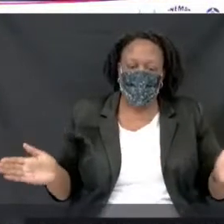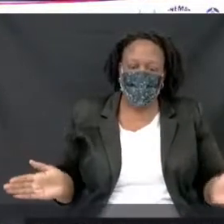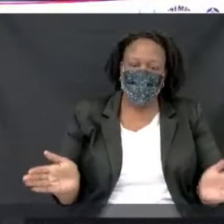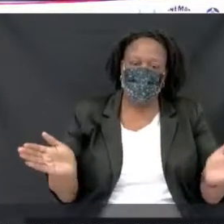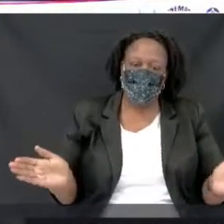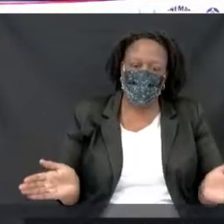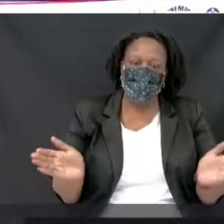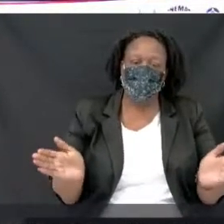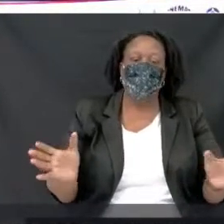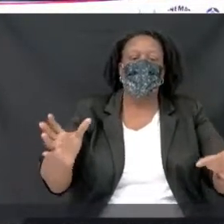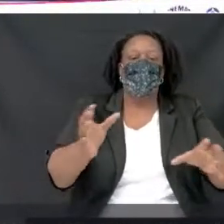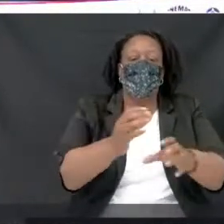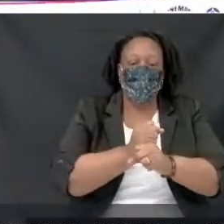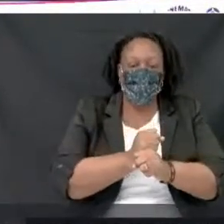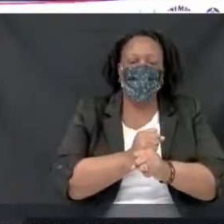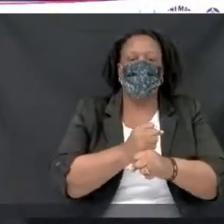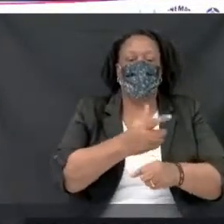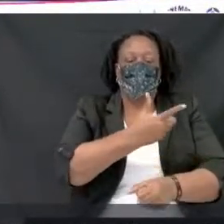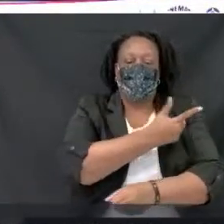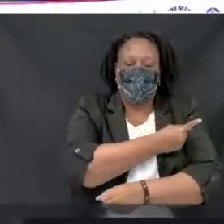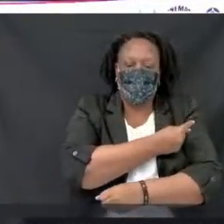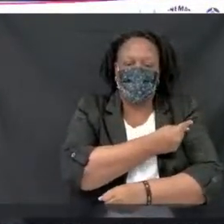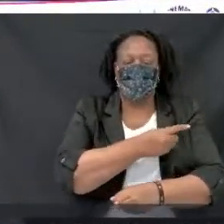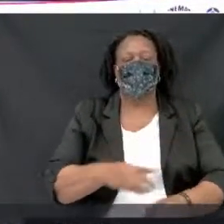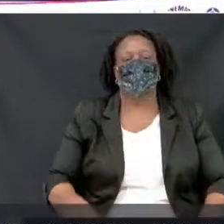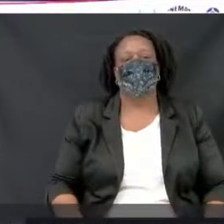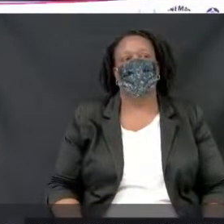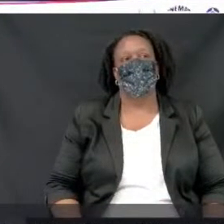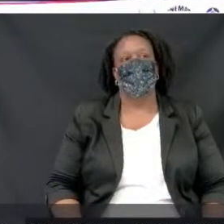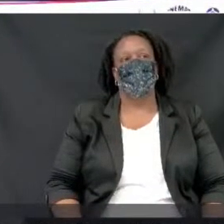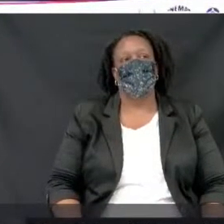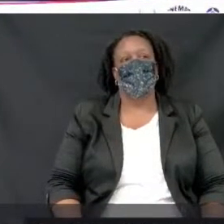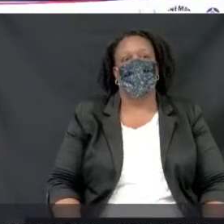and get vaccinated. I thank you.